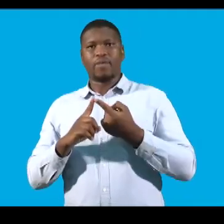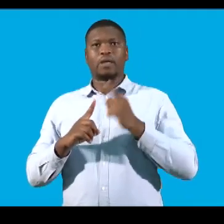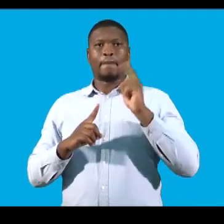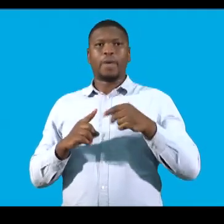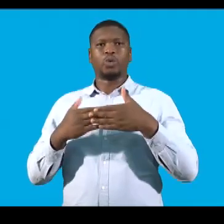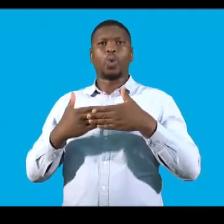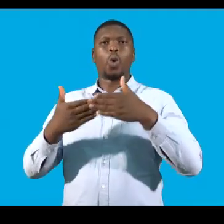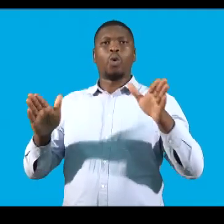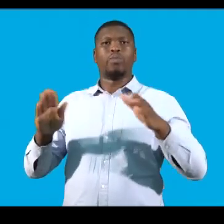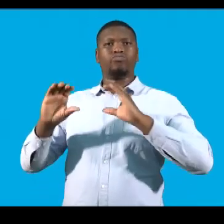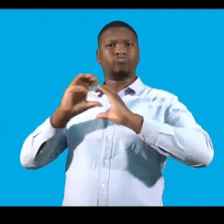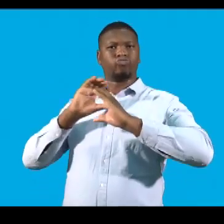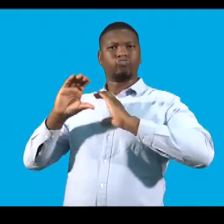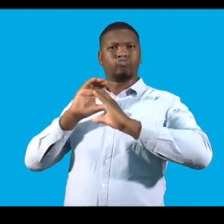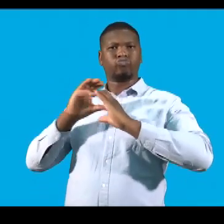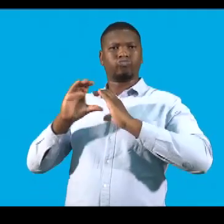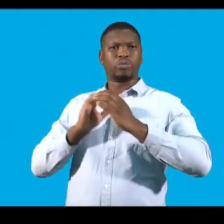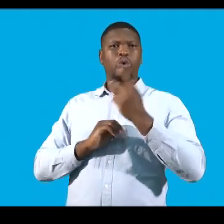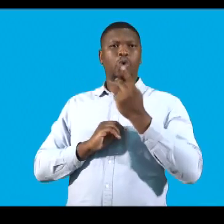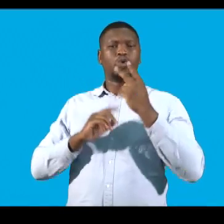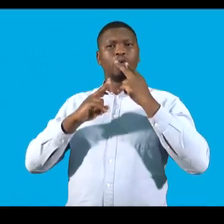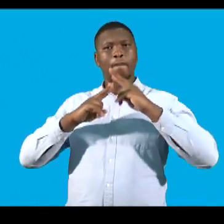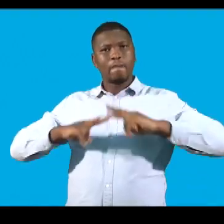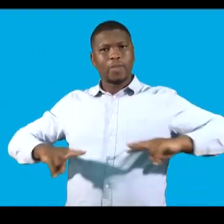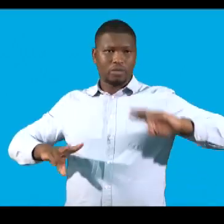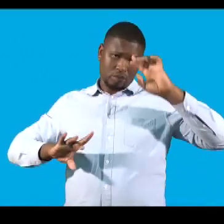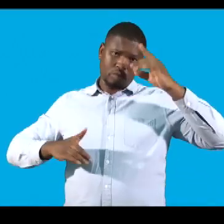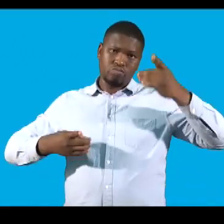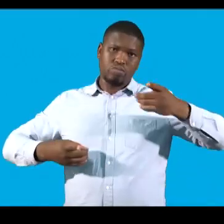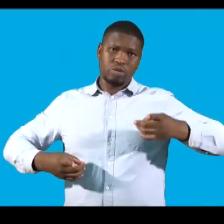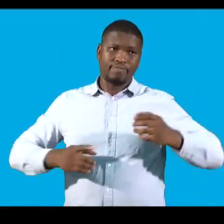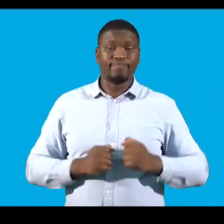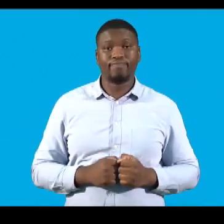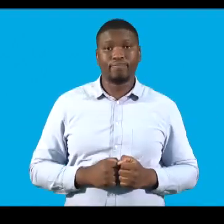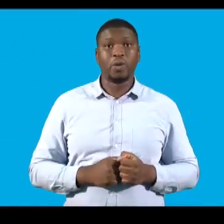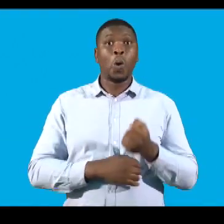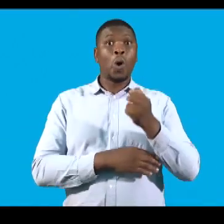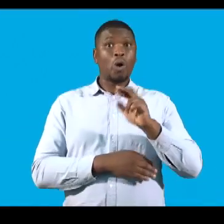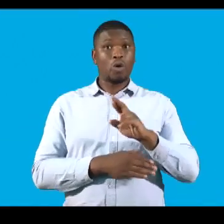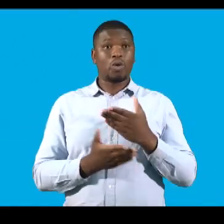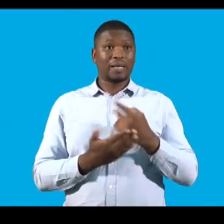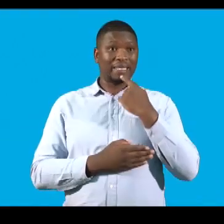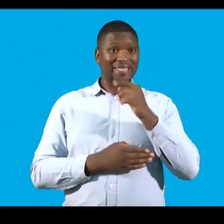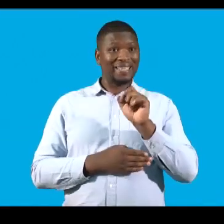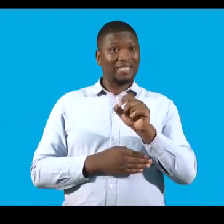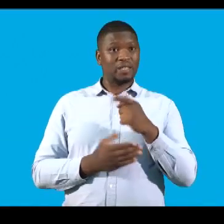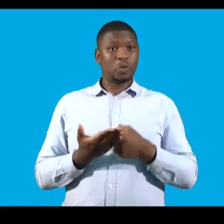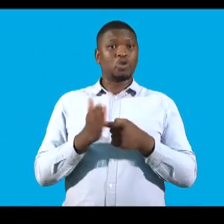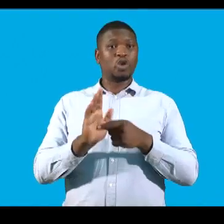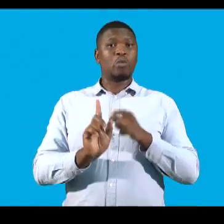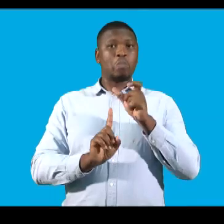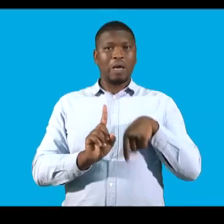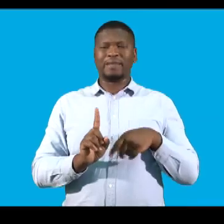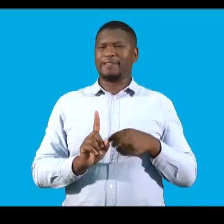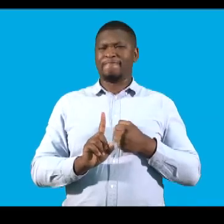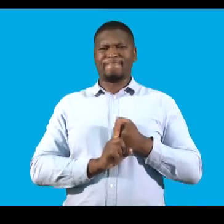the need for open communication and a peaceful resolution. Or you could have said it